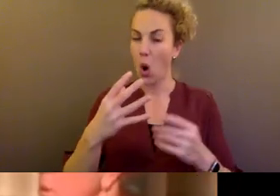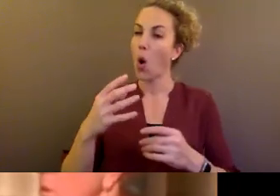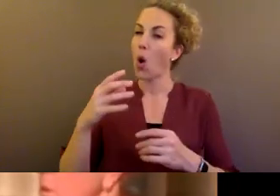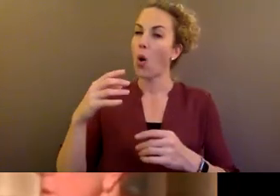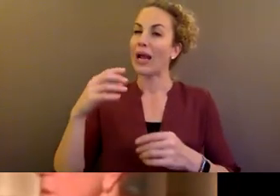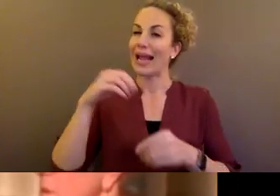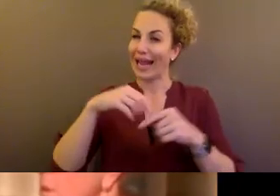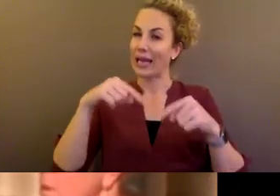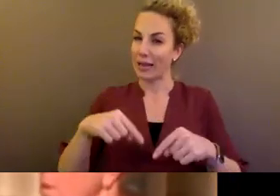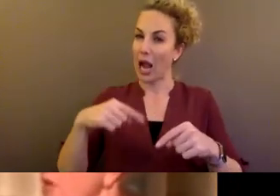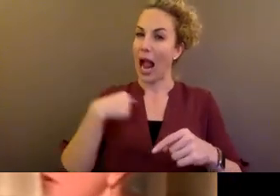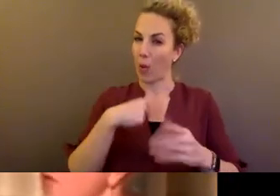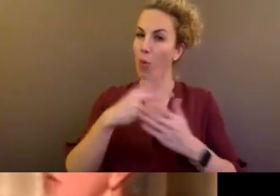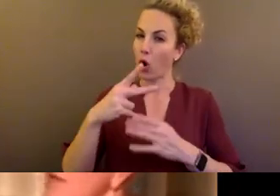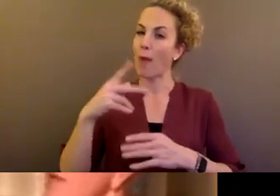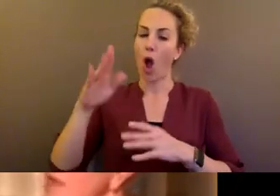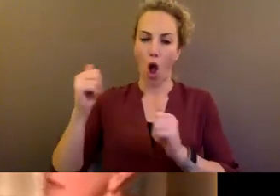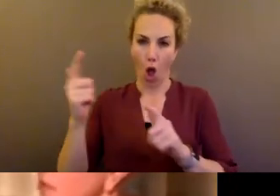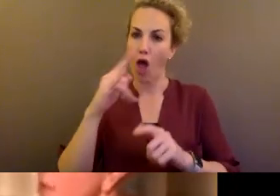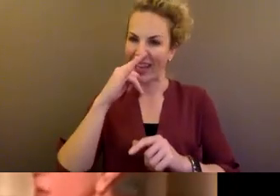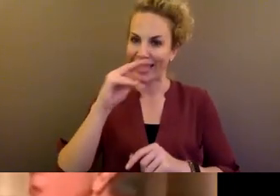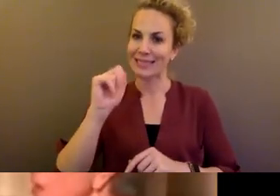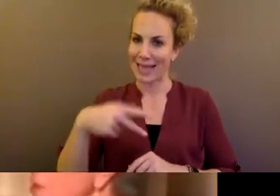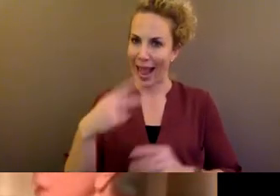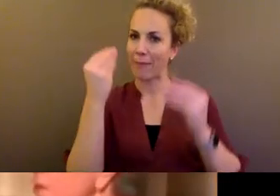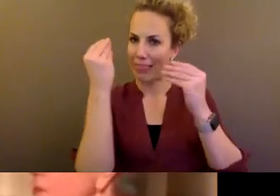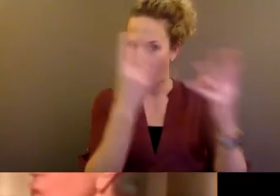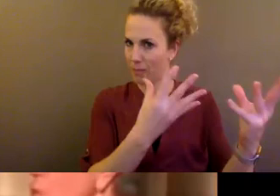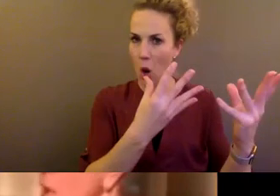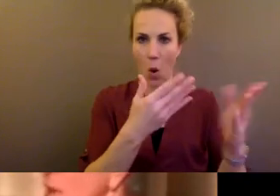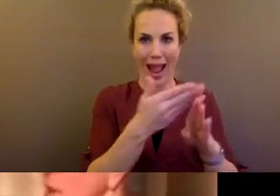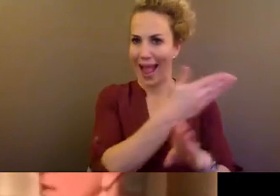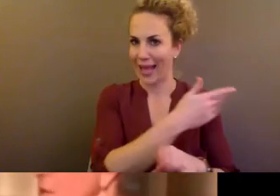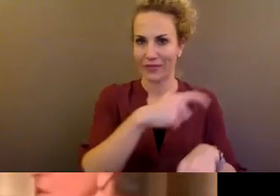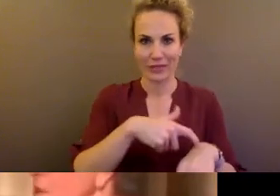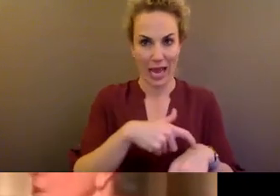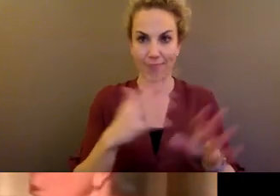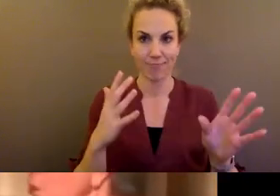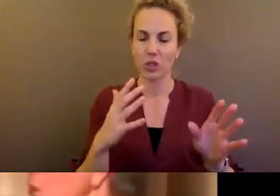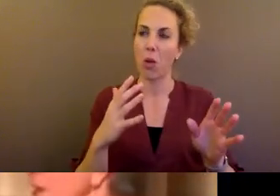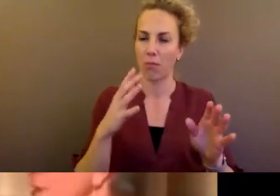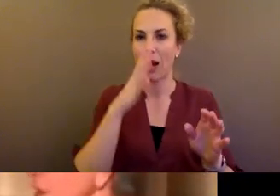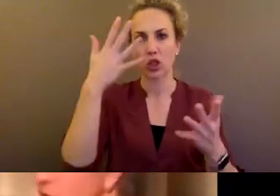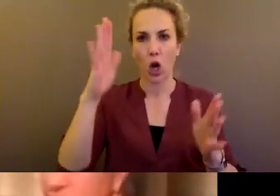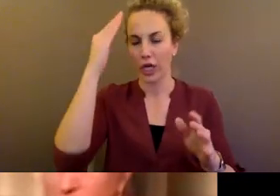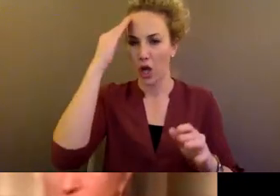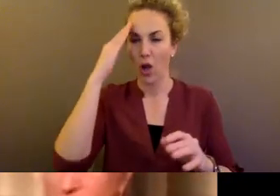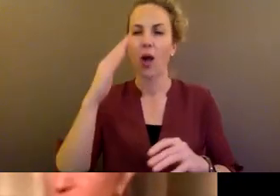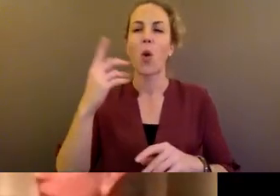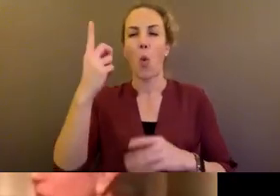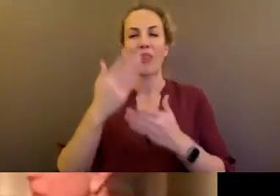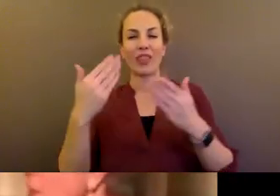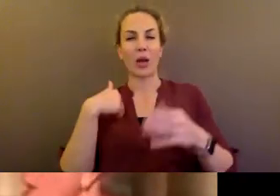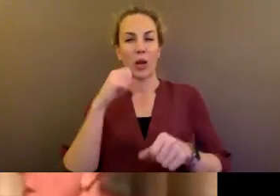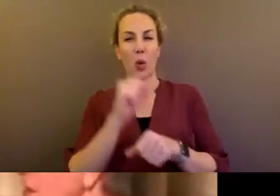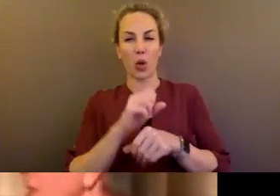in this program, so it should not have been a surprise. One of the things we found as we worked through ethical